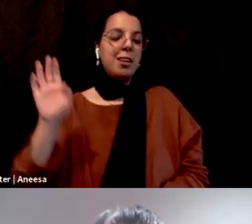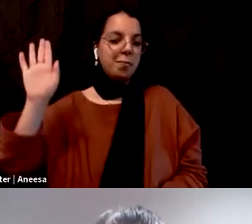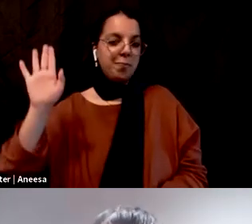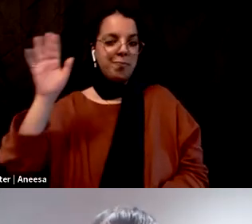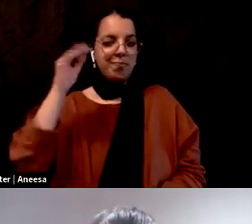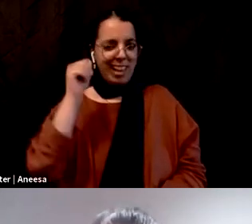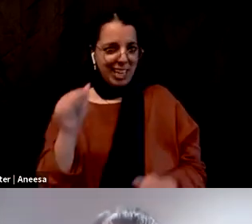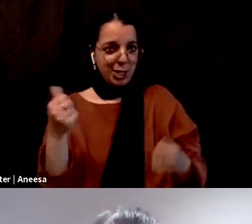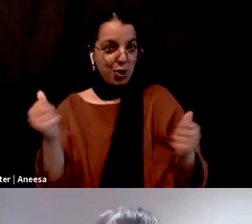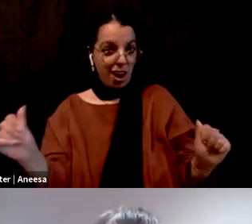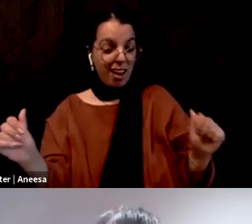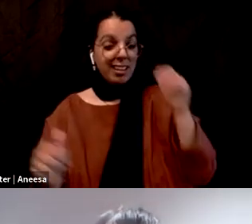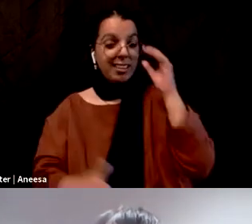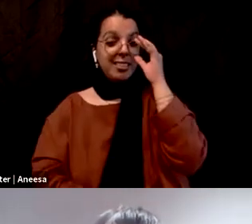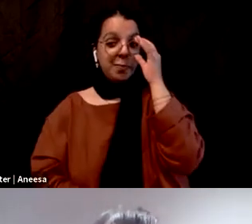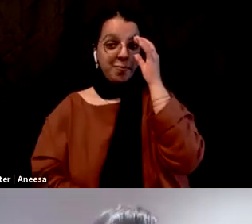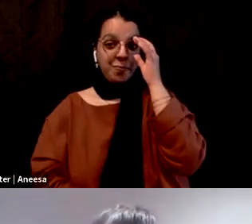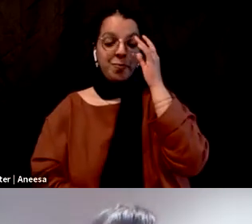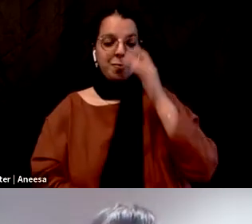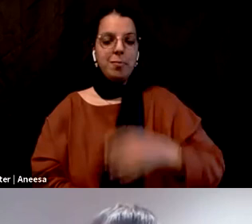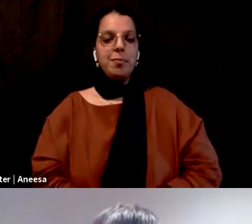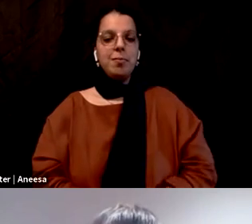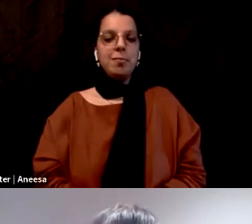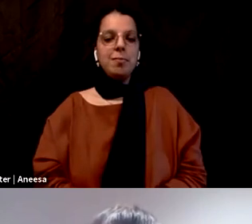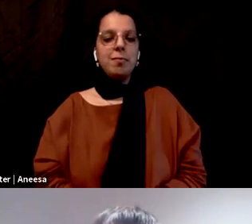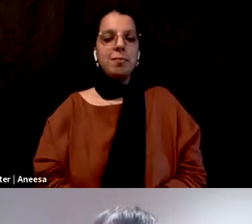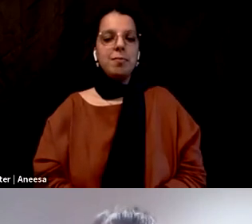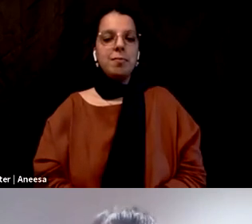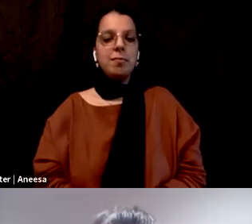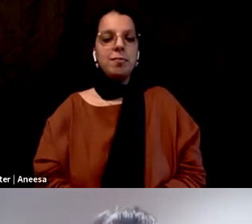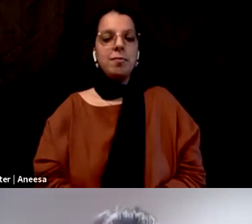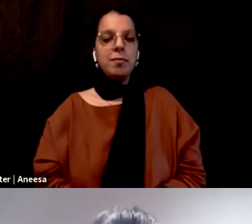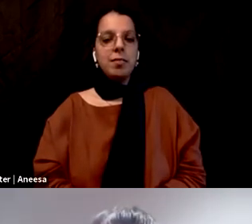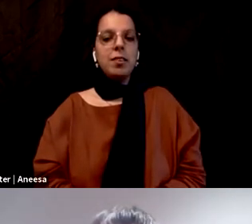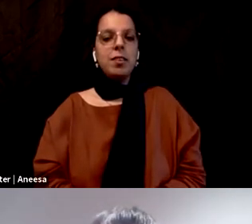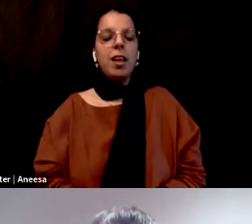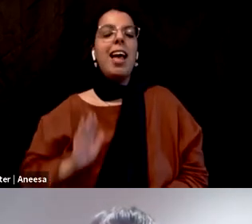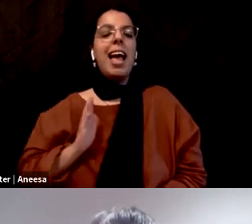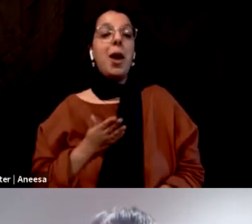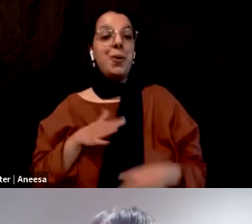I can try. Just because of what we did at the, in the Black Oaks Savannah Tallgrass Prairie,